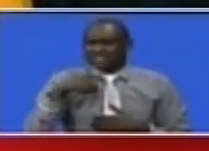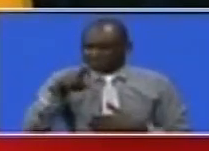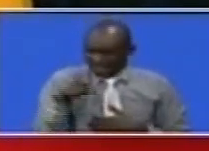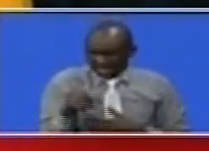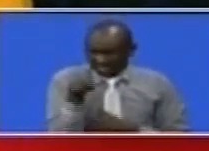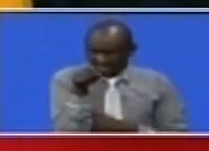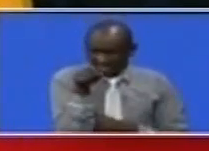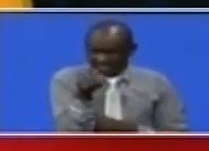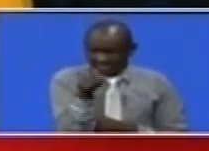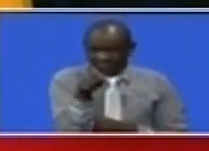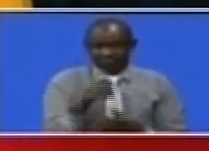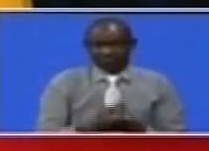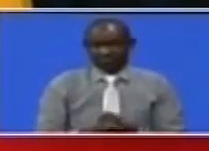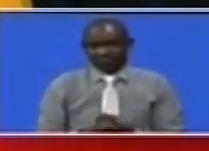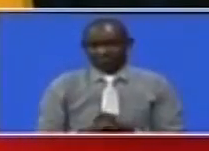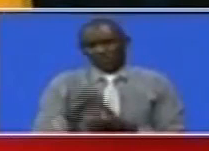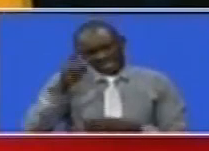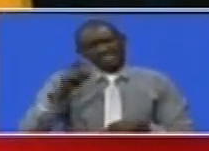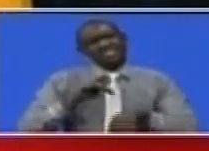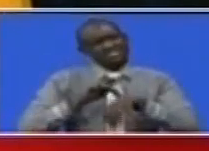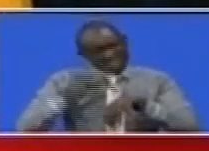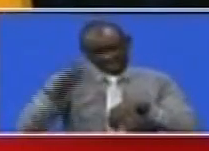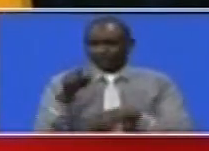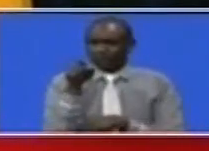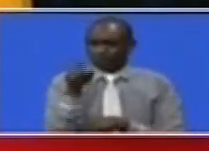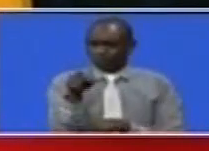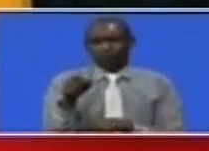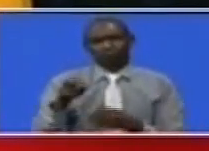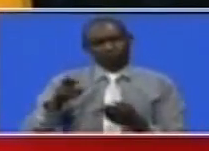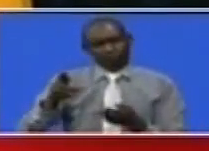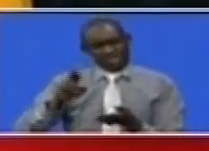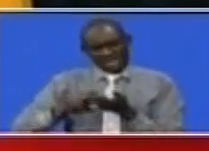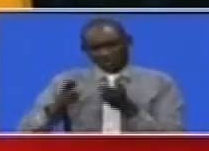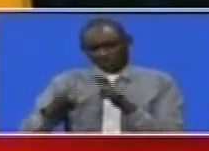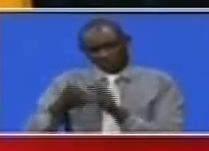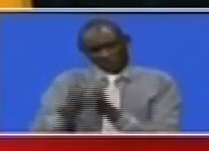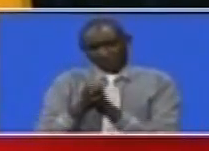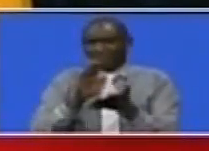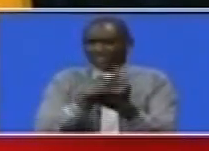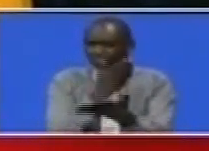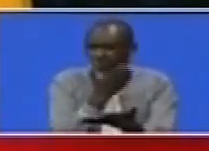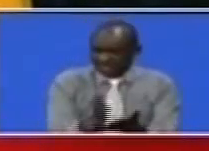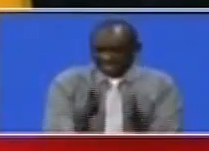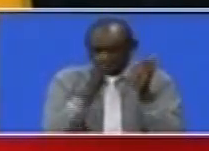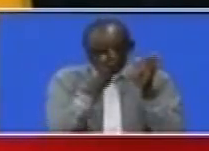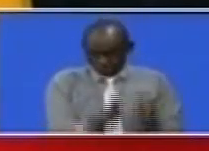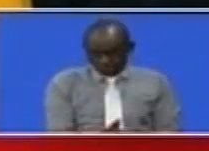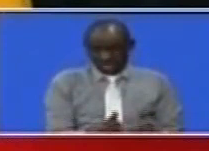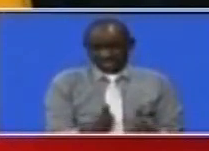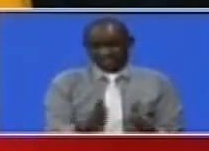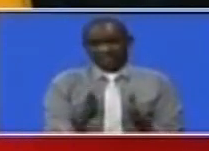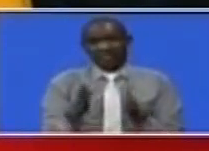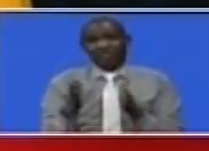greater sensitivity to relationship between human